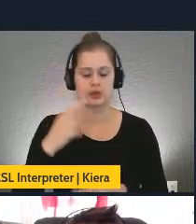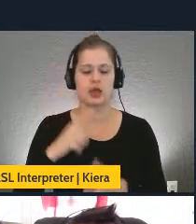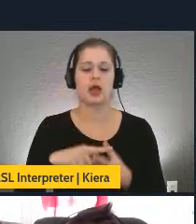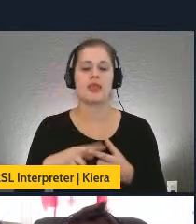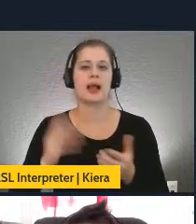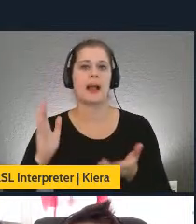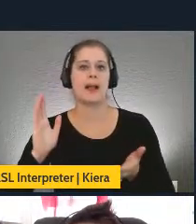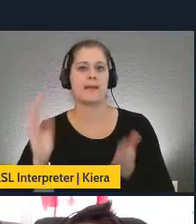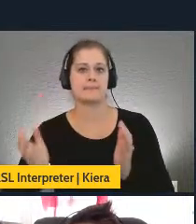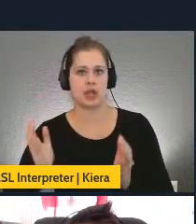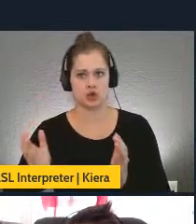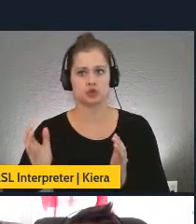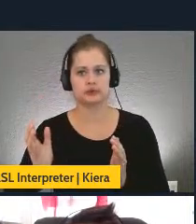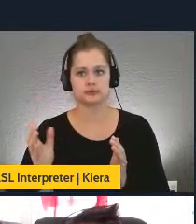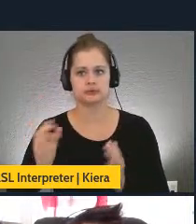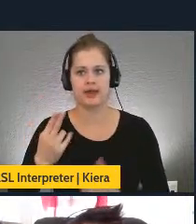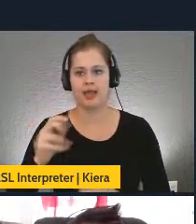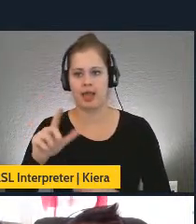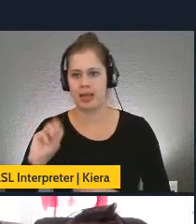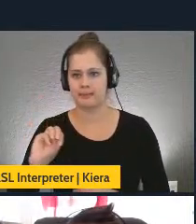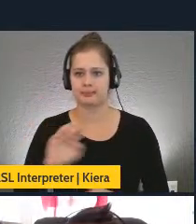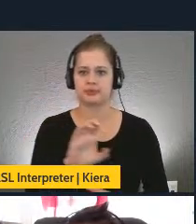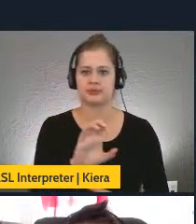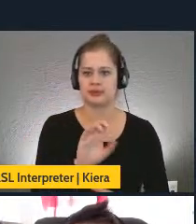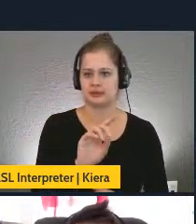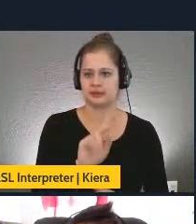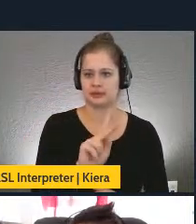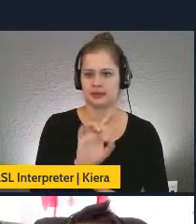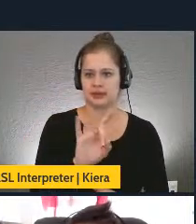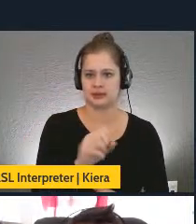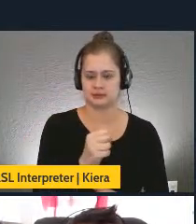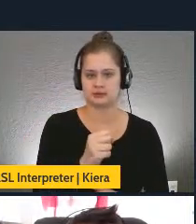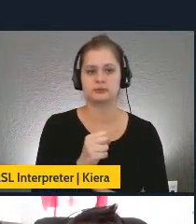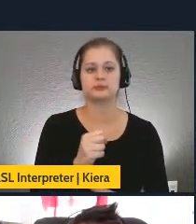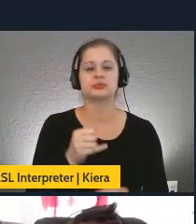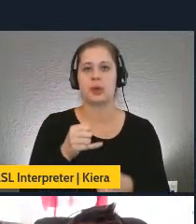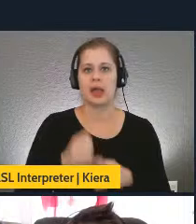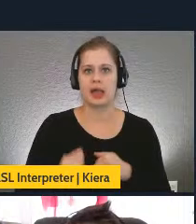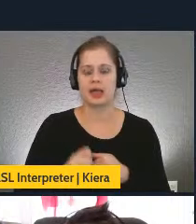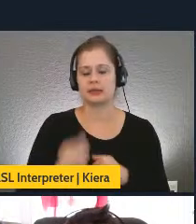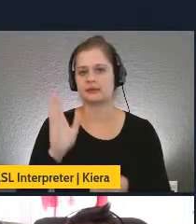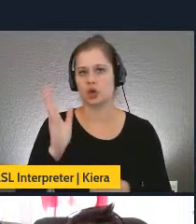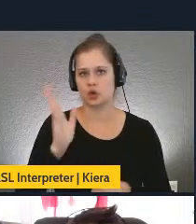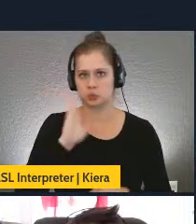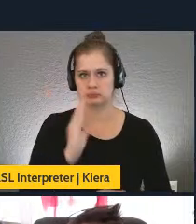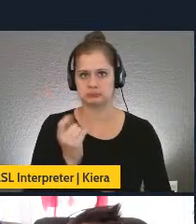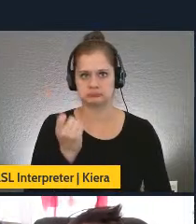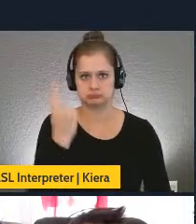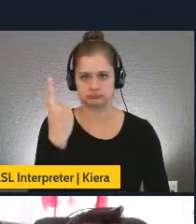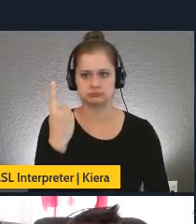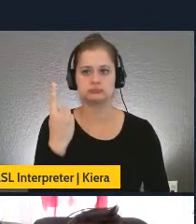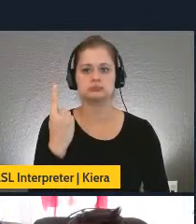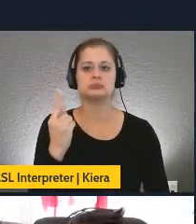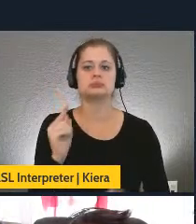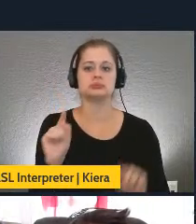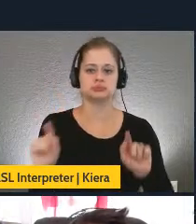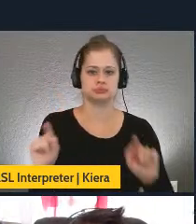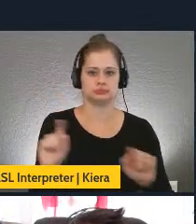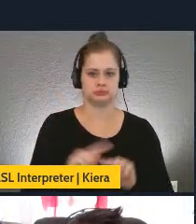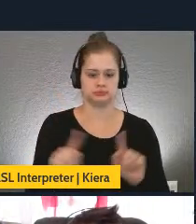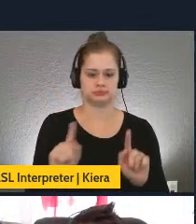the two. So I hope that at the end of the talk, you have an understanding of the trade-offs between Helm